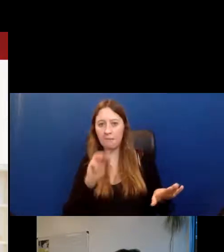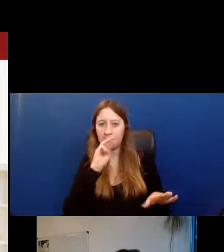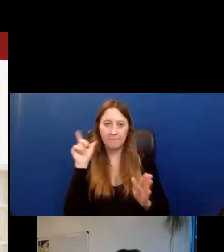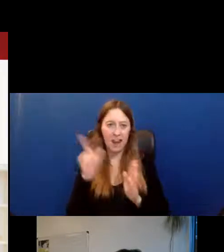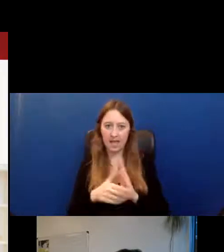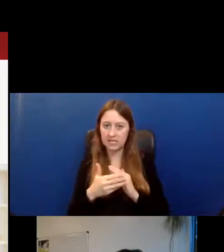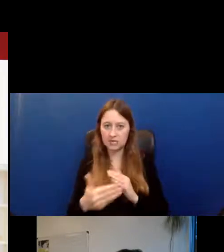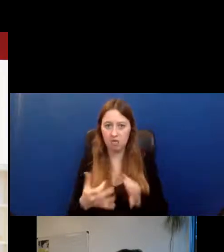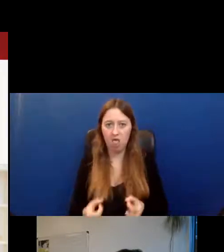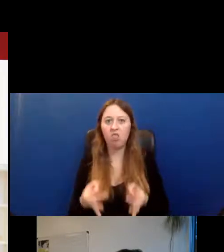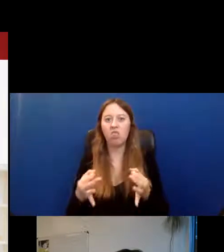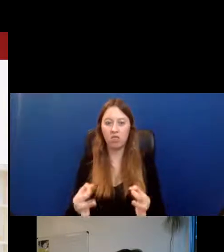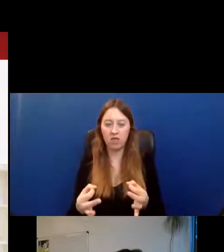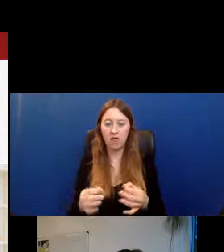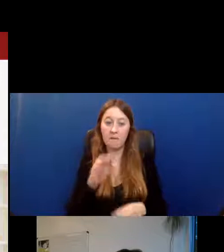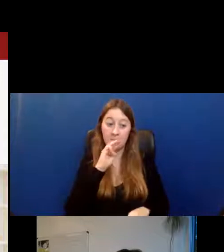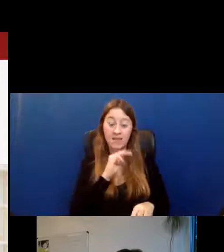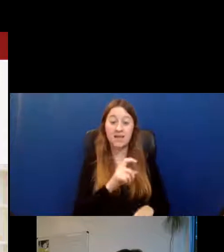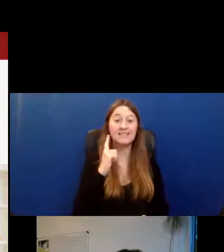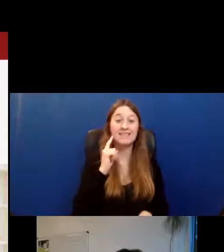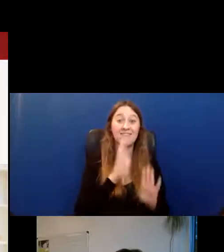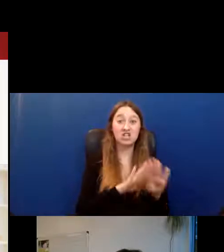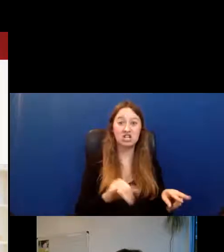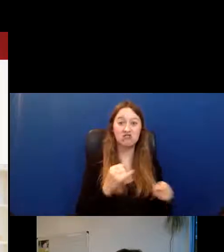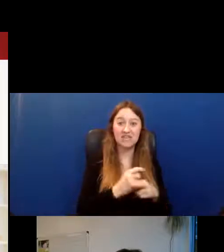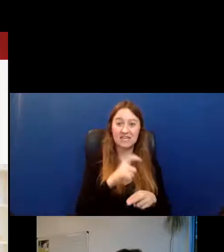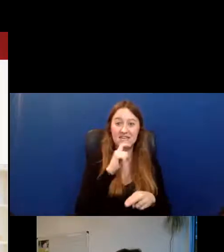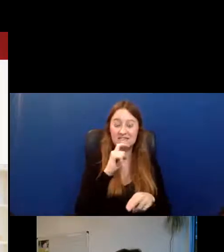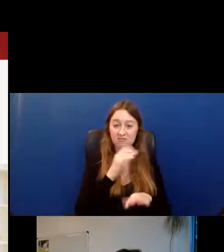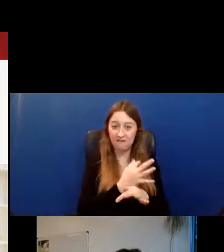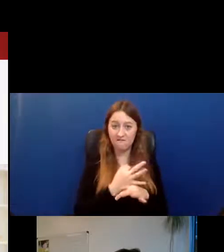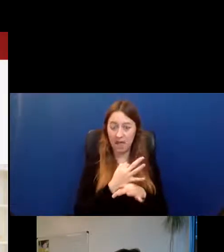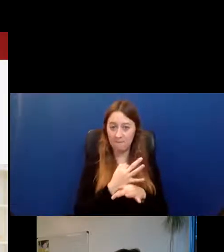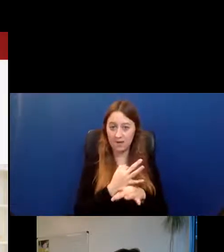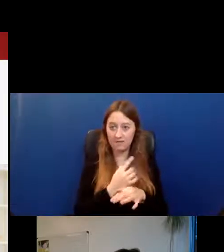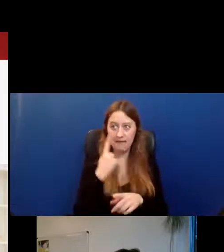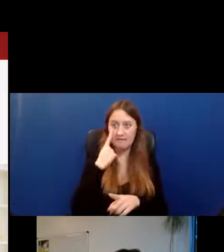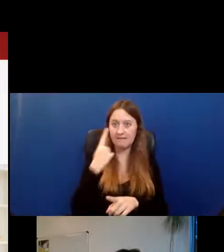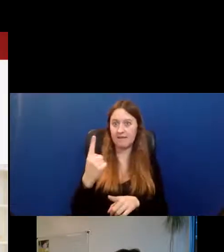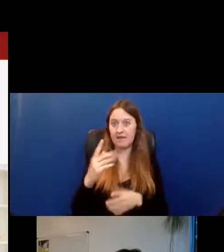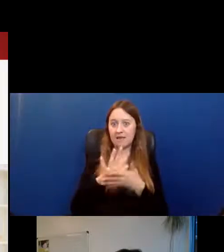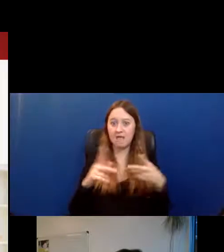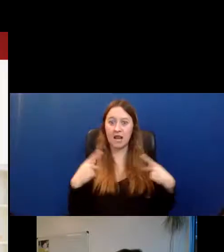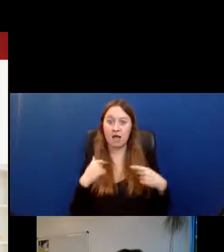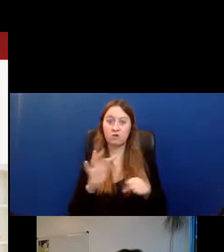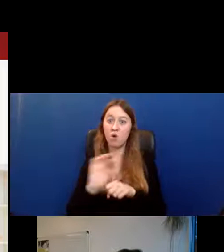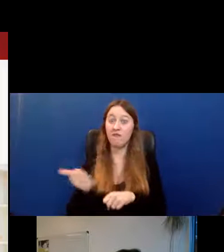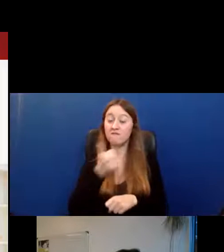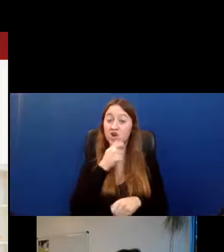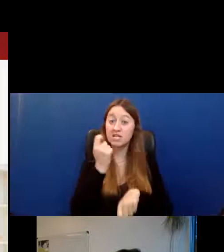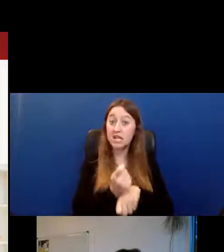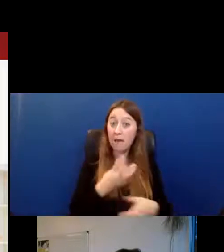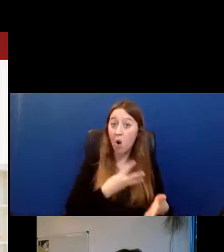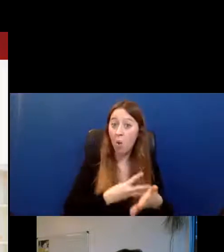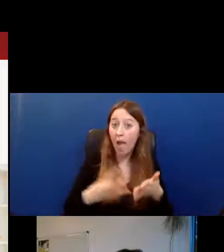that children in hearing families are only exposed to sign language when they've failed to develop a spoken language, or